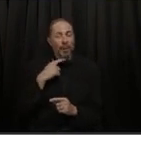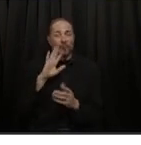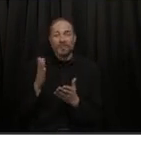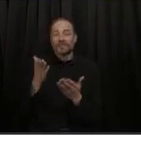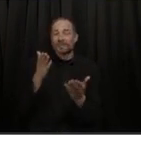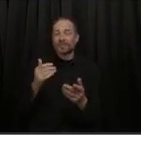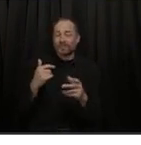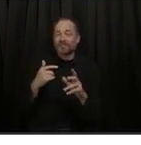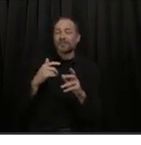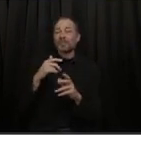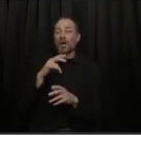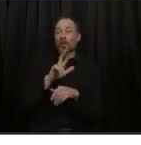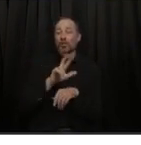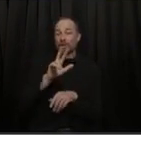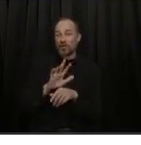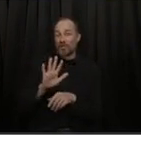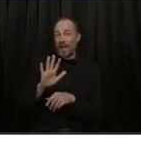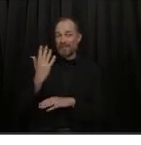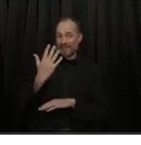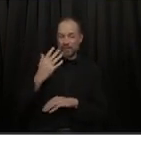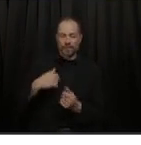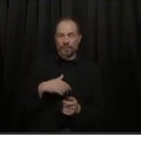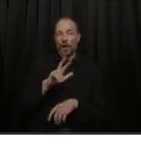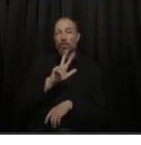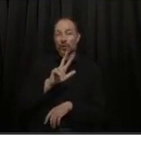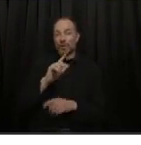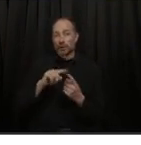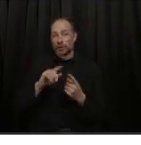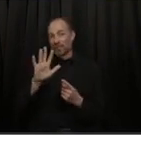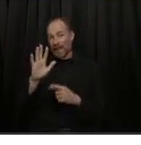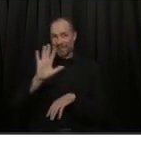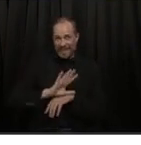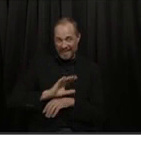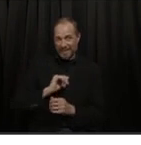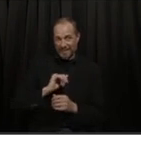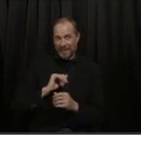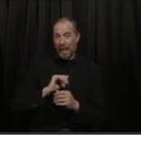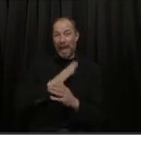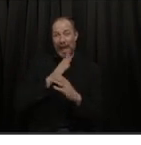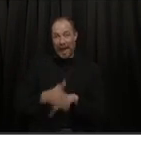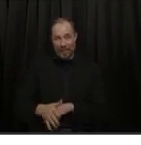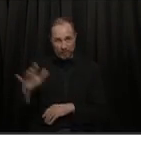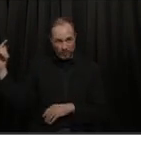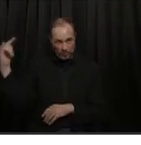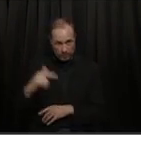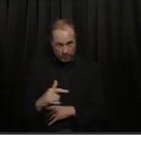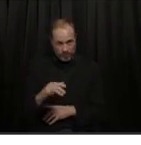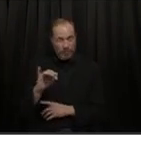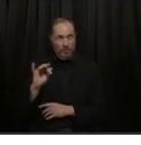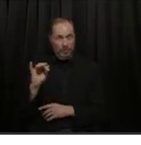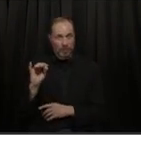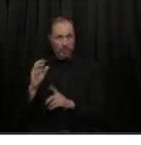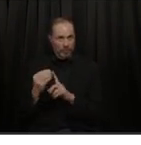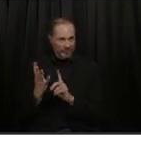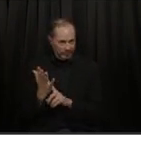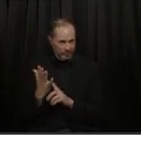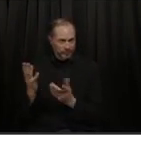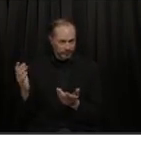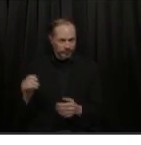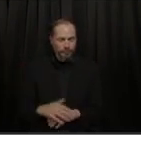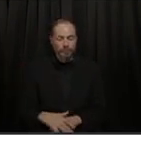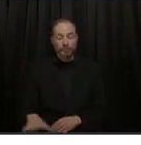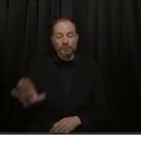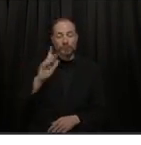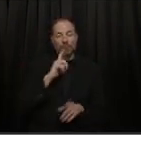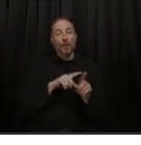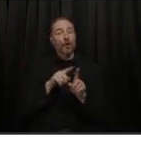after returning from that travel, and we recommend that regardless of symptoms or vaccination history at this time. We are also, as the governor